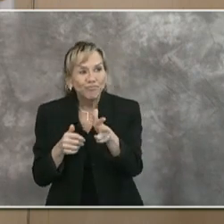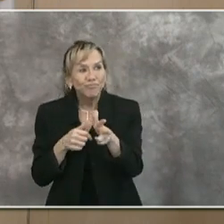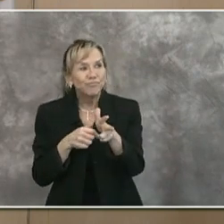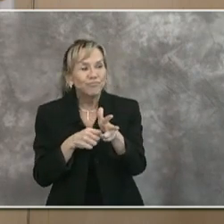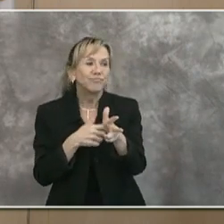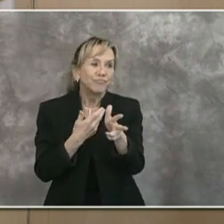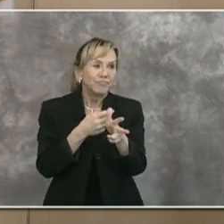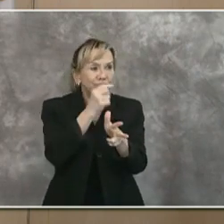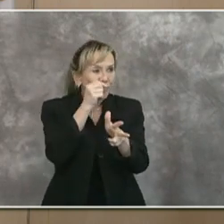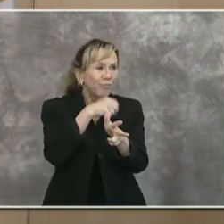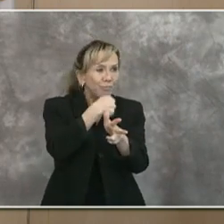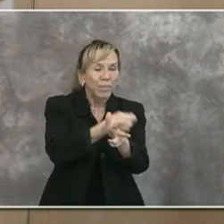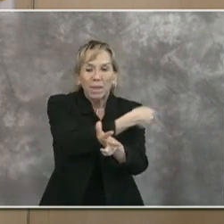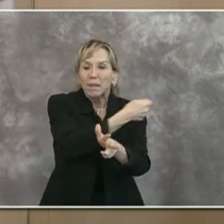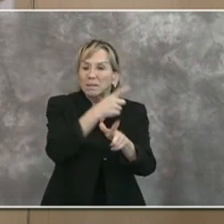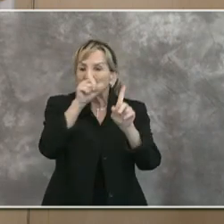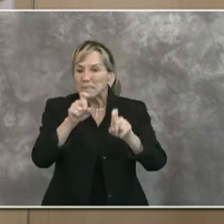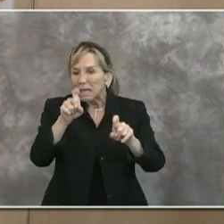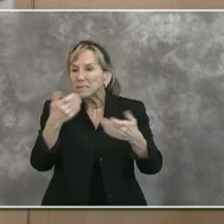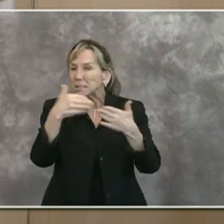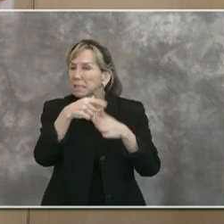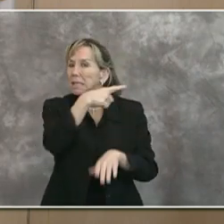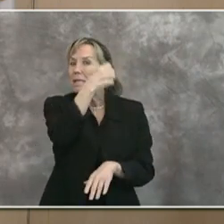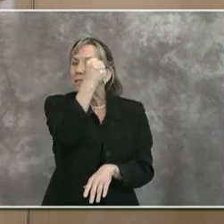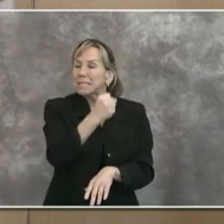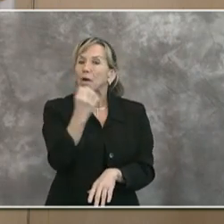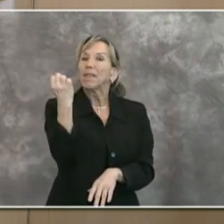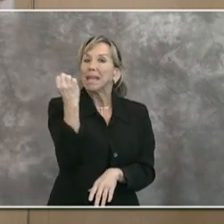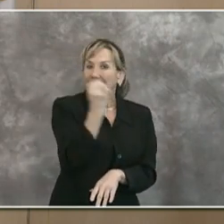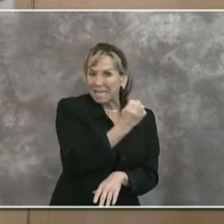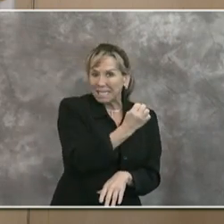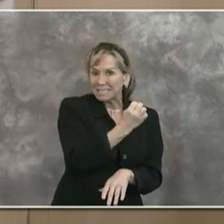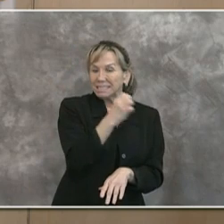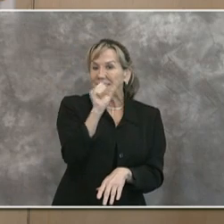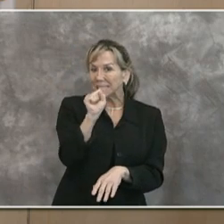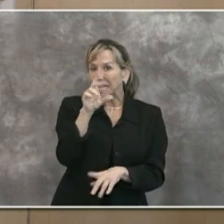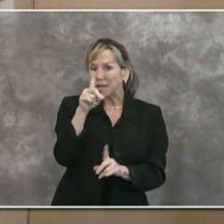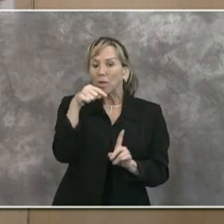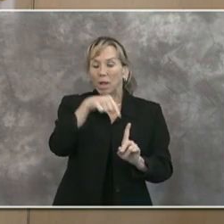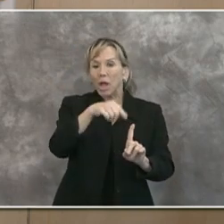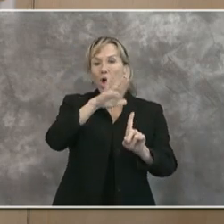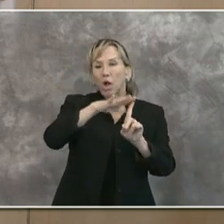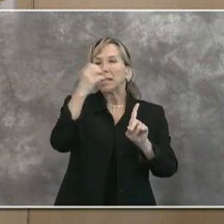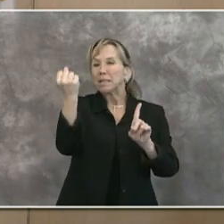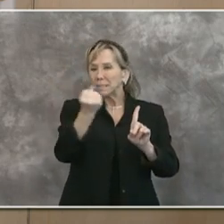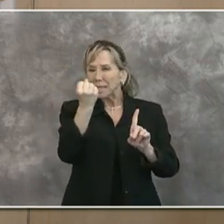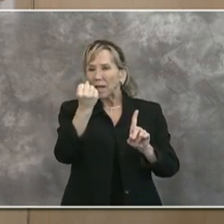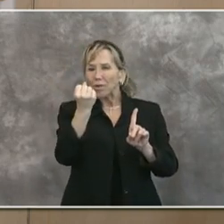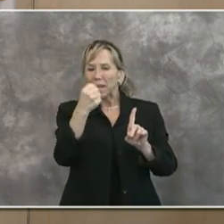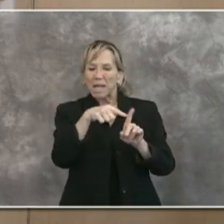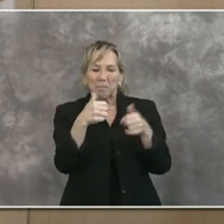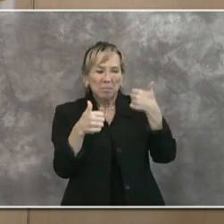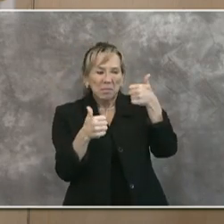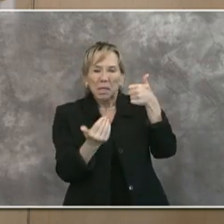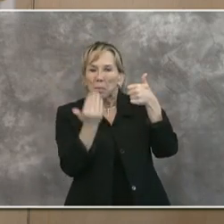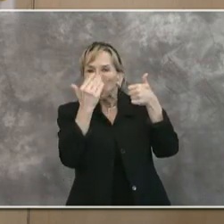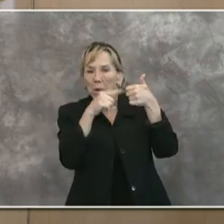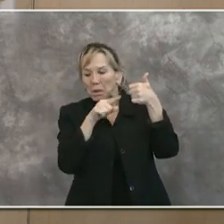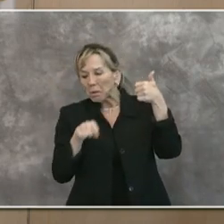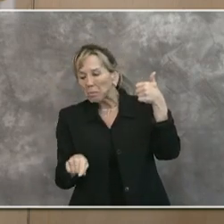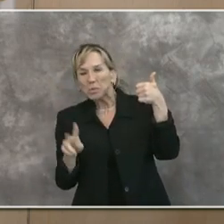test site in southeast San Diego, and this is for Saturday from about 10 a.m. until